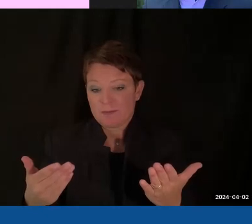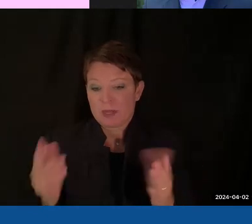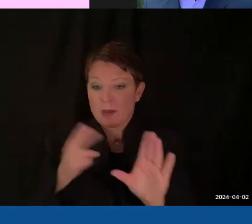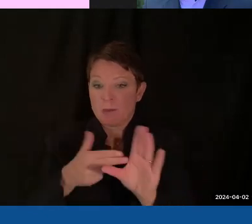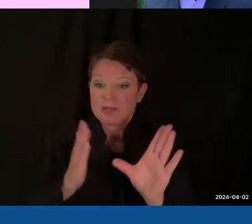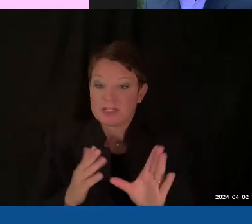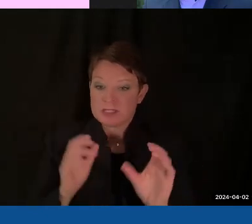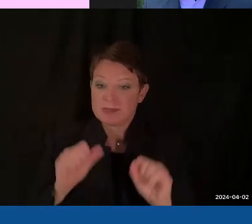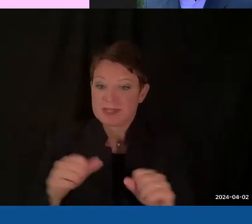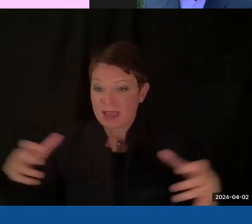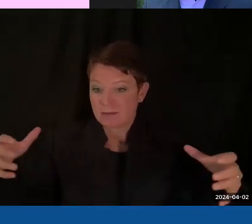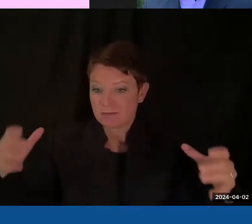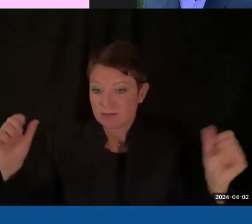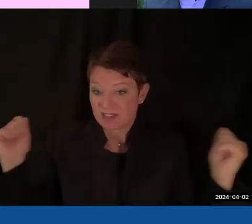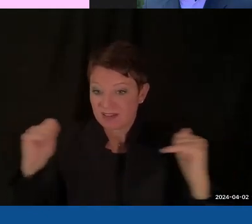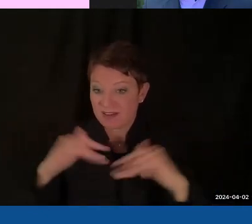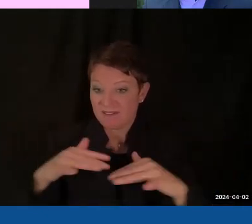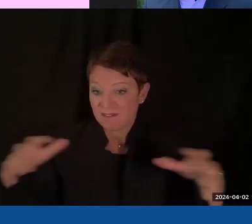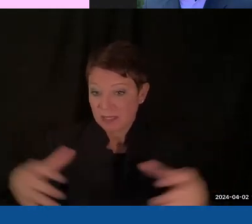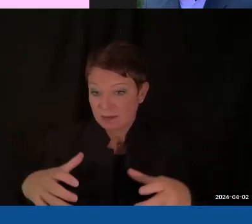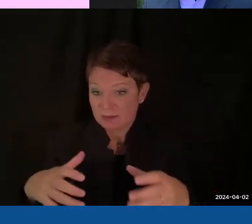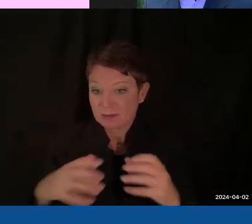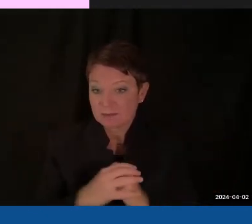participants can convene.